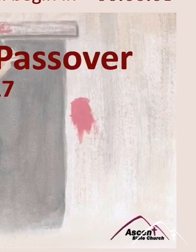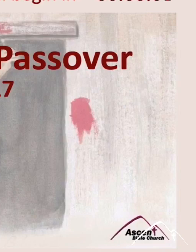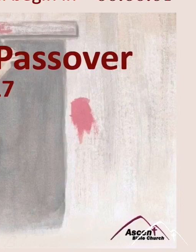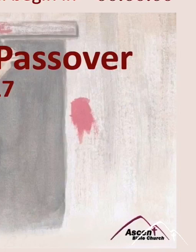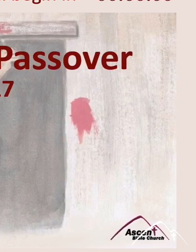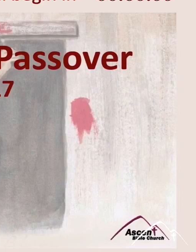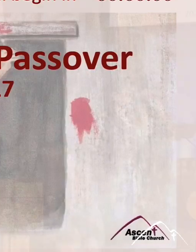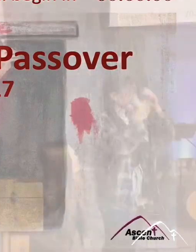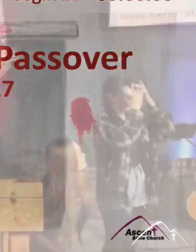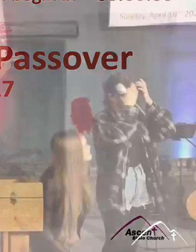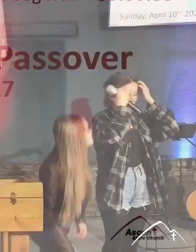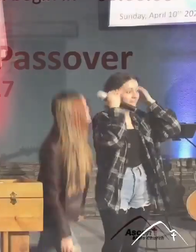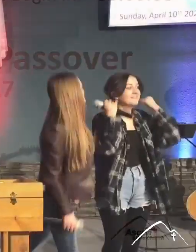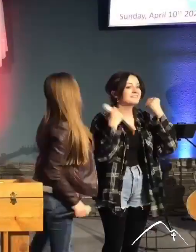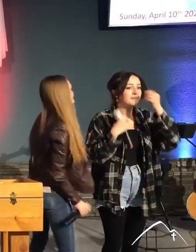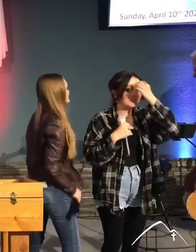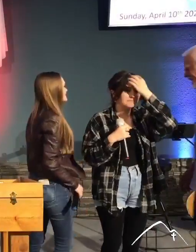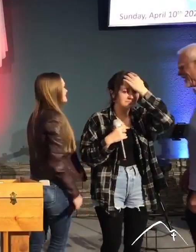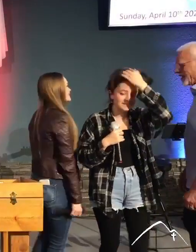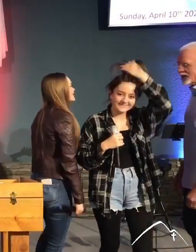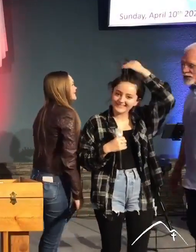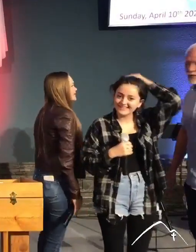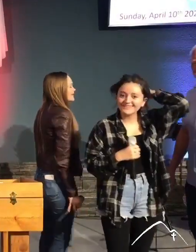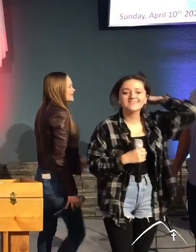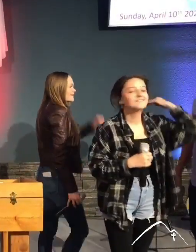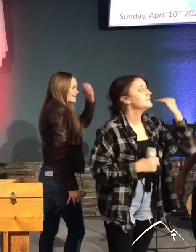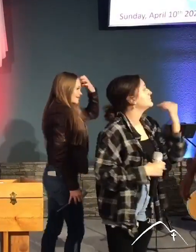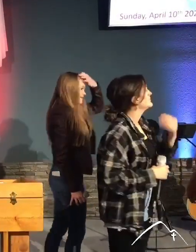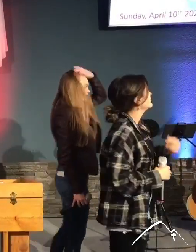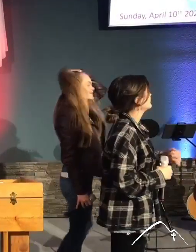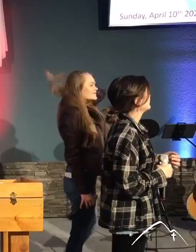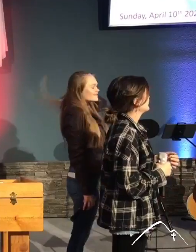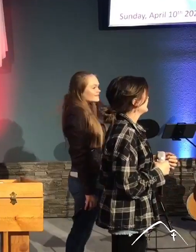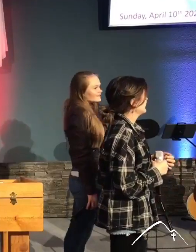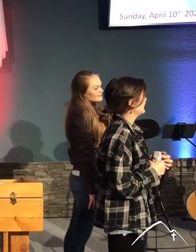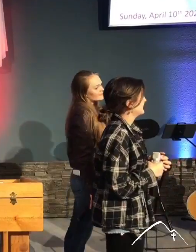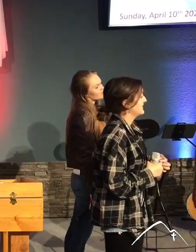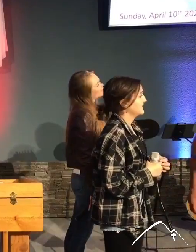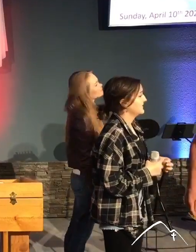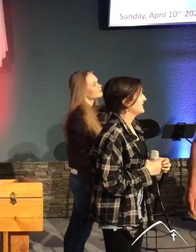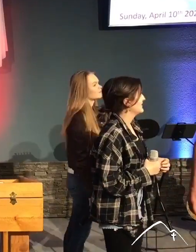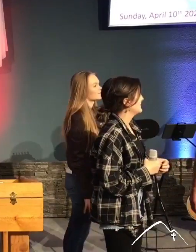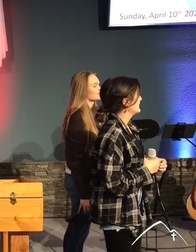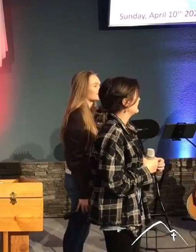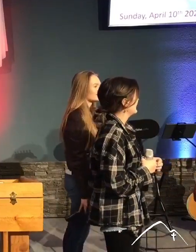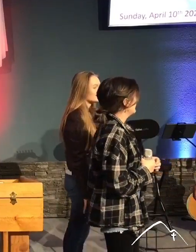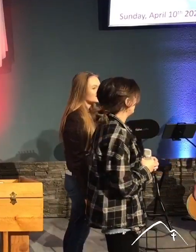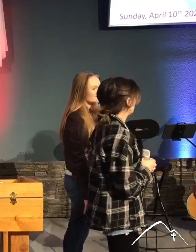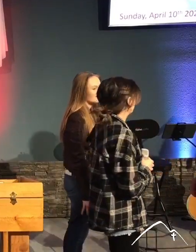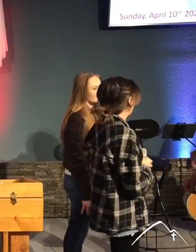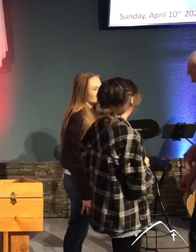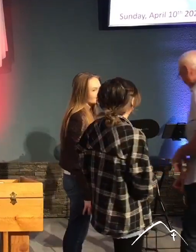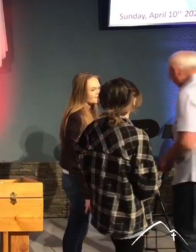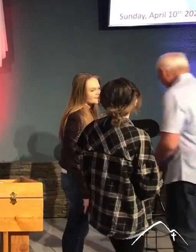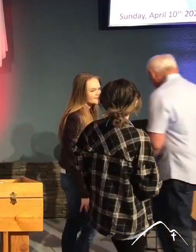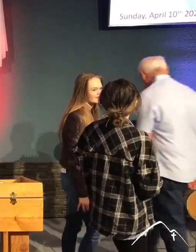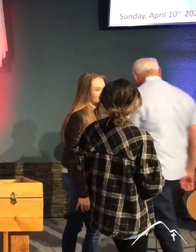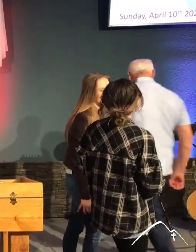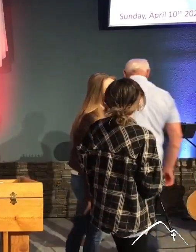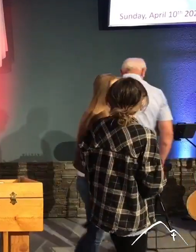Good morning, Larissa. How are you, honey? Nice to see you. Good morning, everyone.